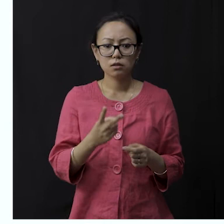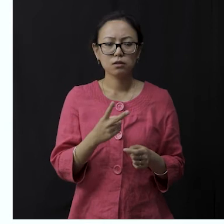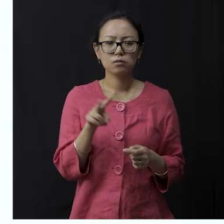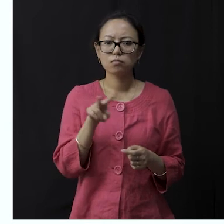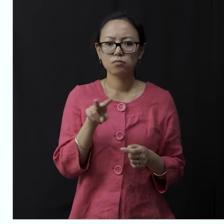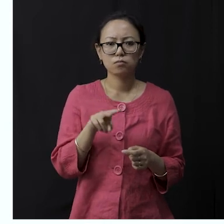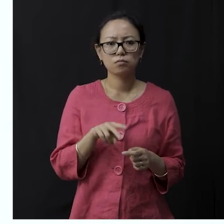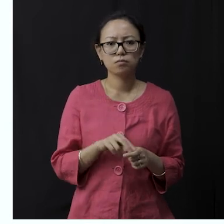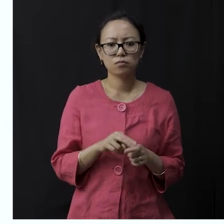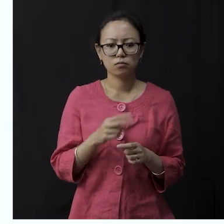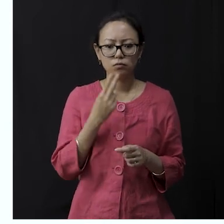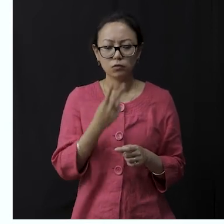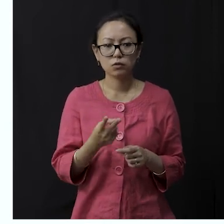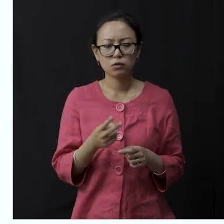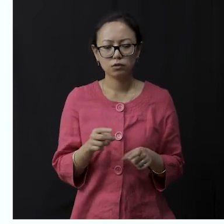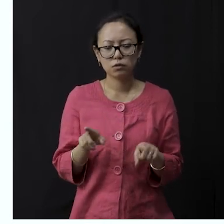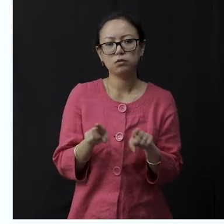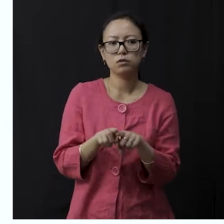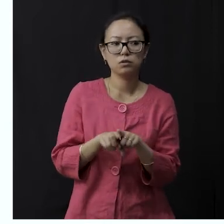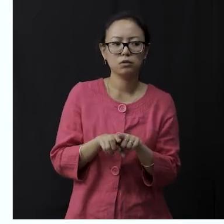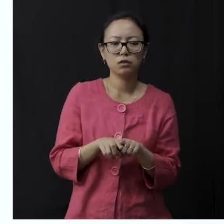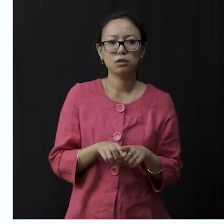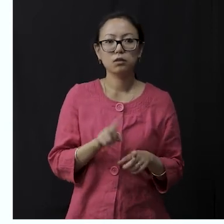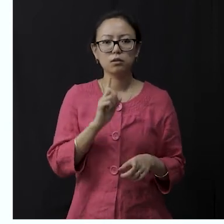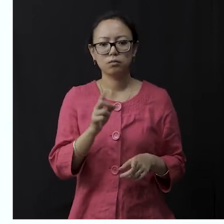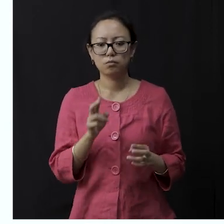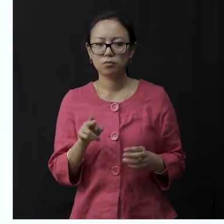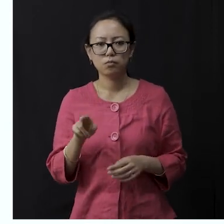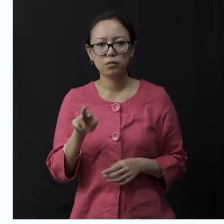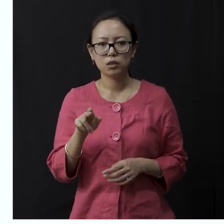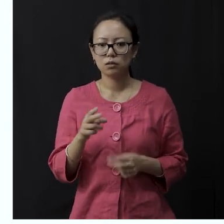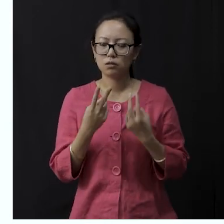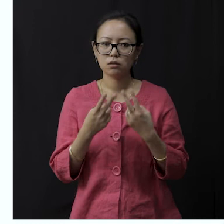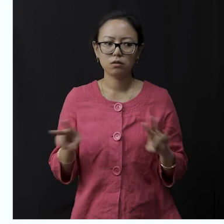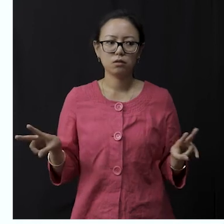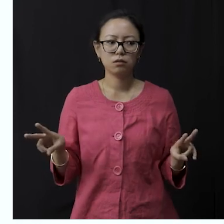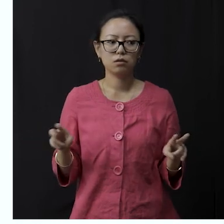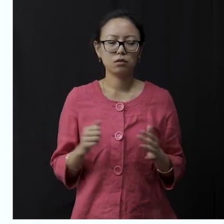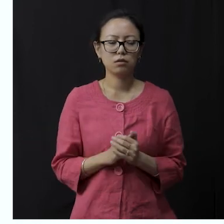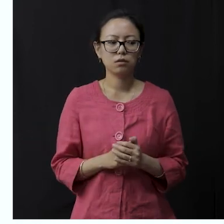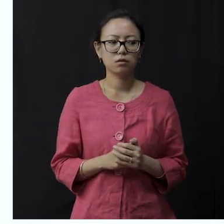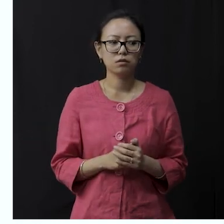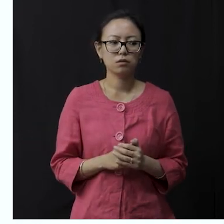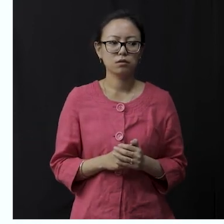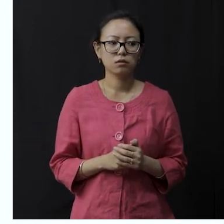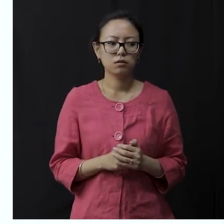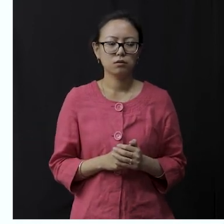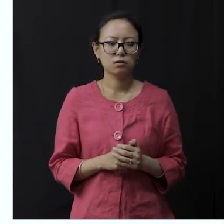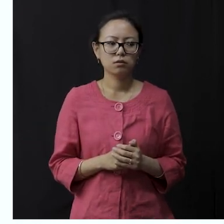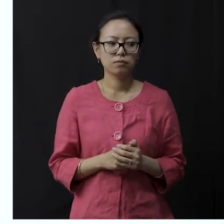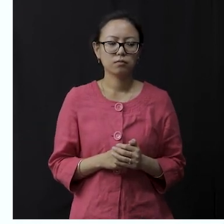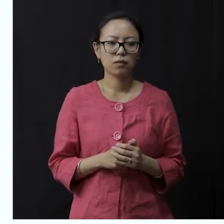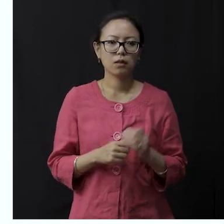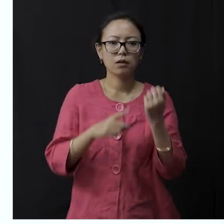right? Without this R, we can all see IGHT, right? And when I cover this N,